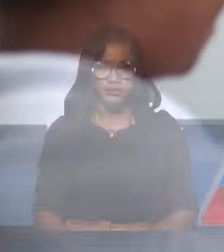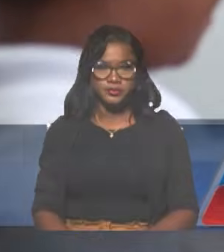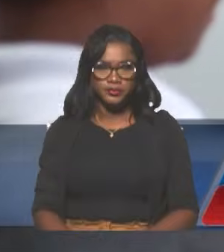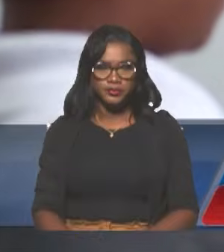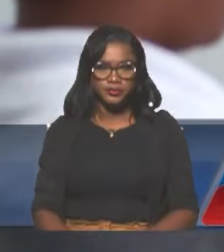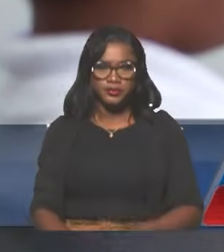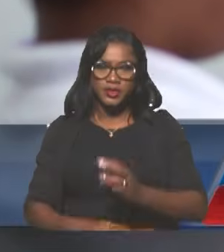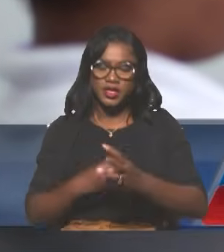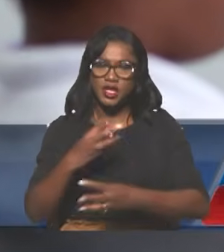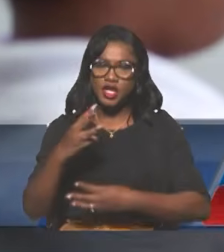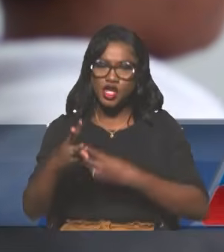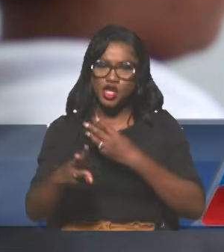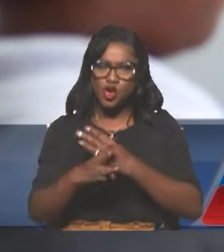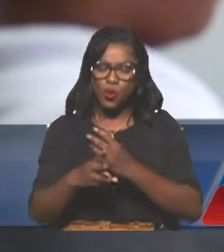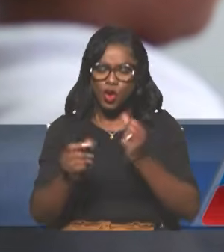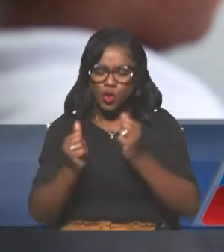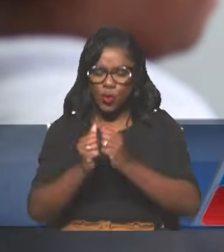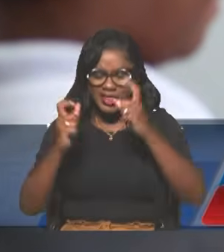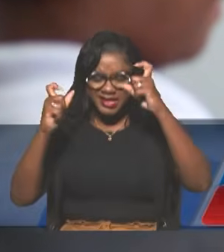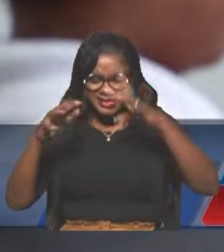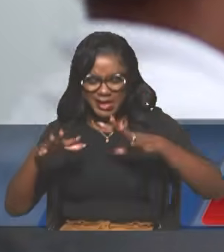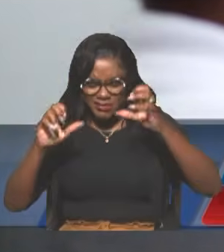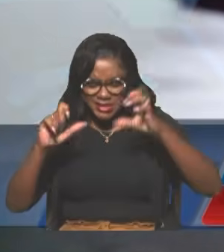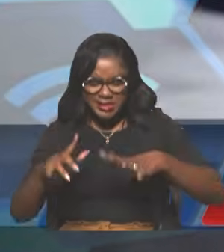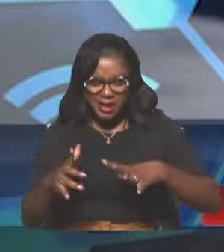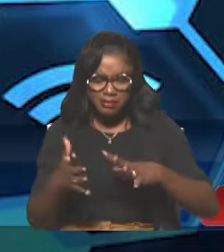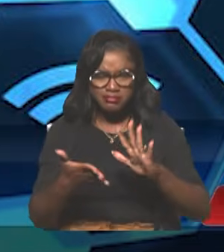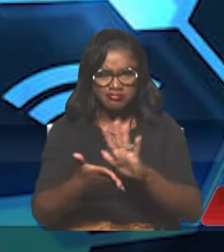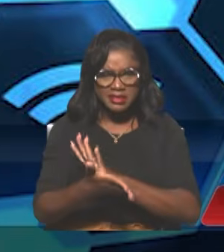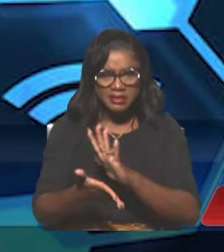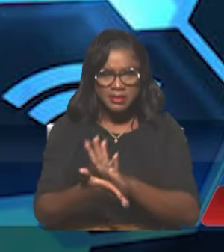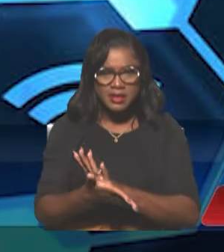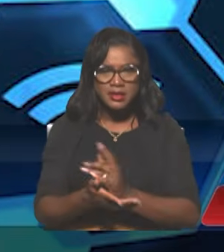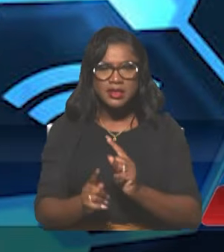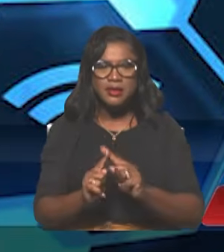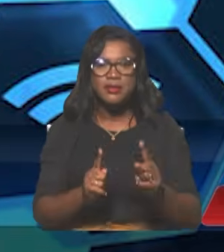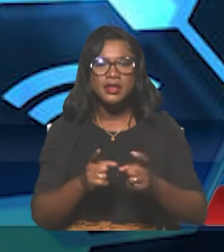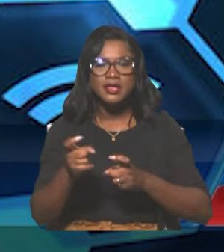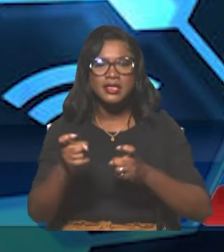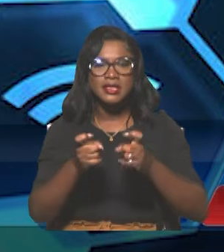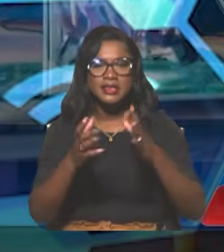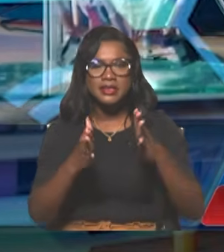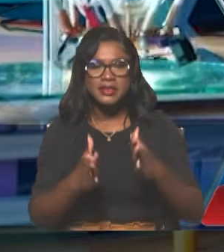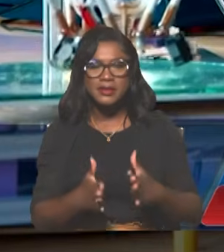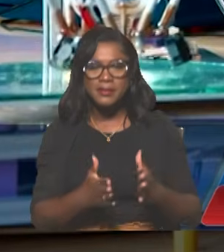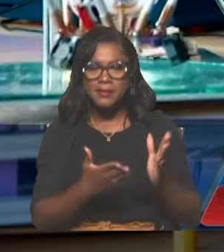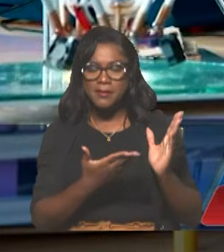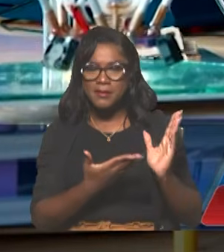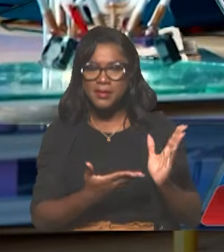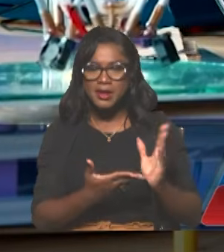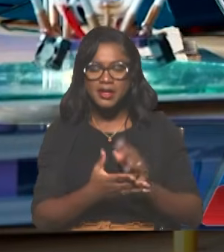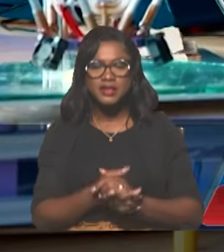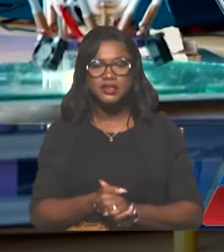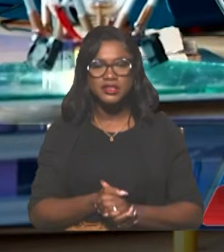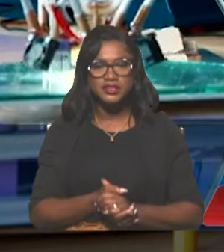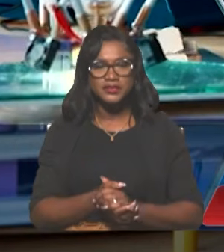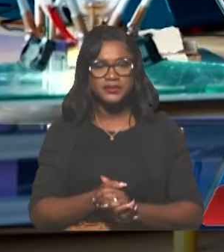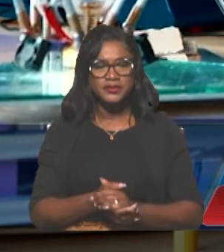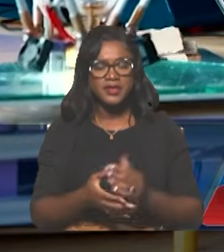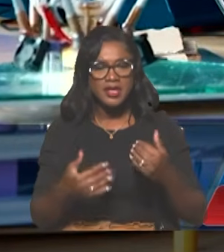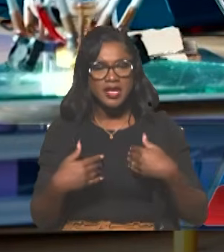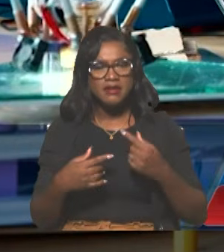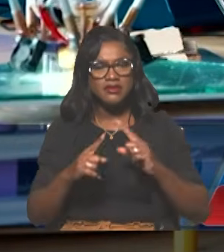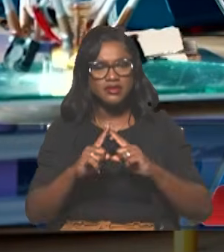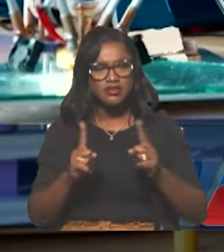In a world driven by exams and worksheets, Managing Director of Kids Tinkering Studio Astra Johnson is pushing a different approach